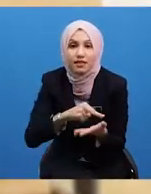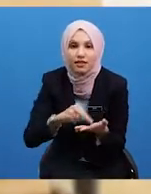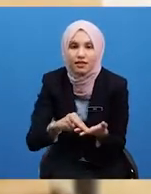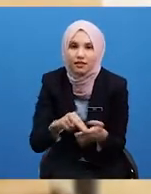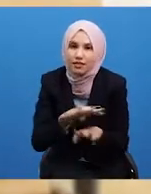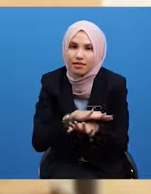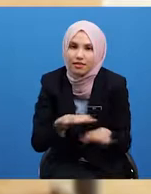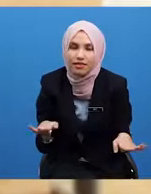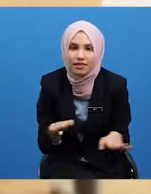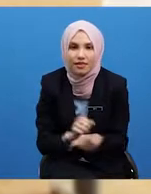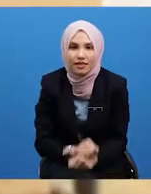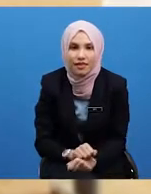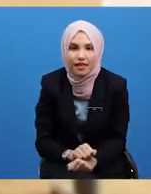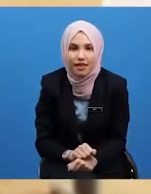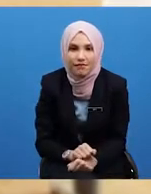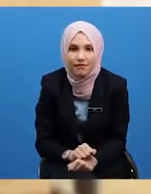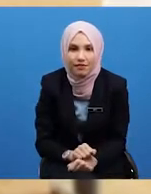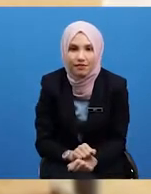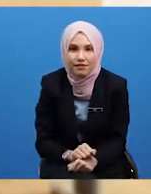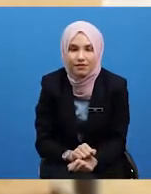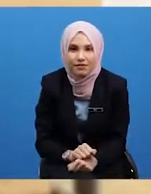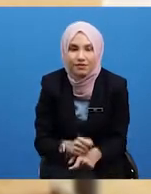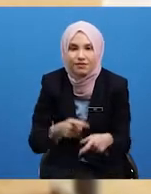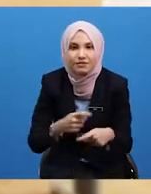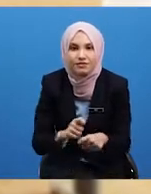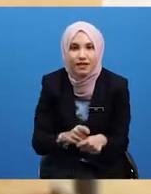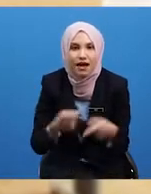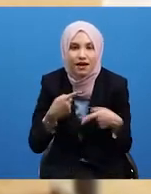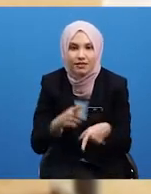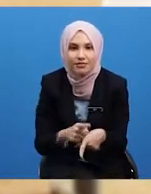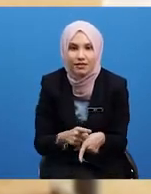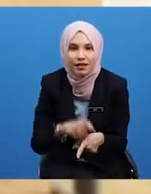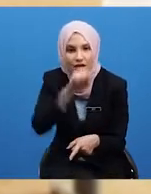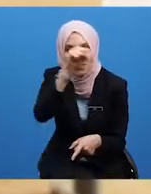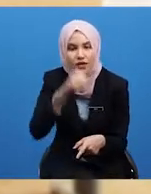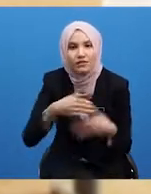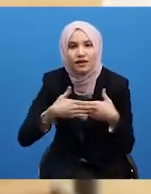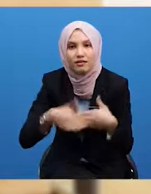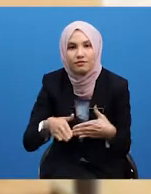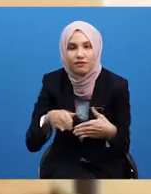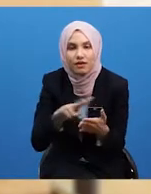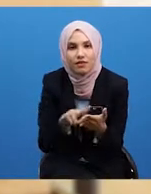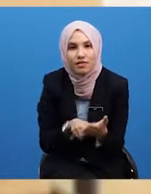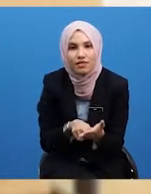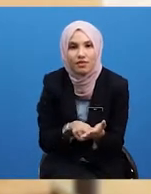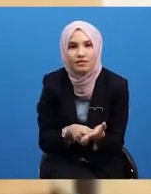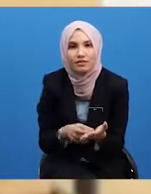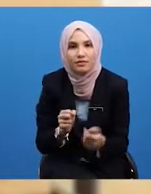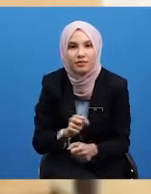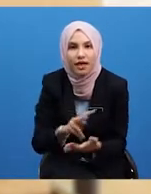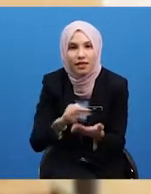Never, I repeat, never just try answering the question after reading the summary